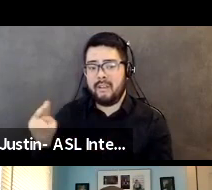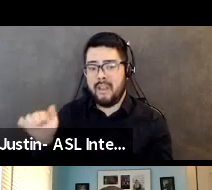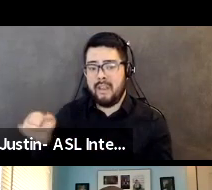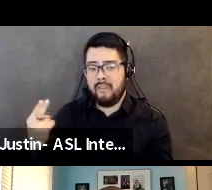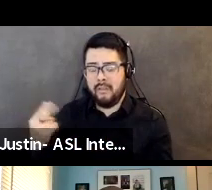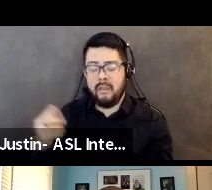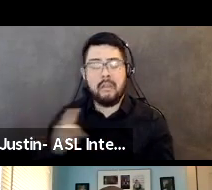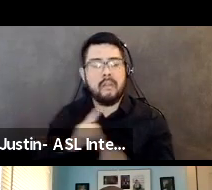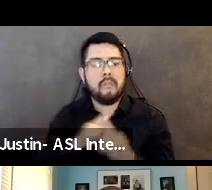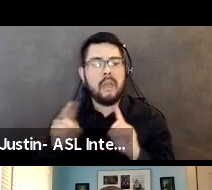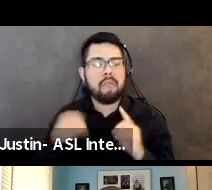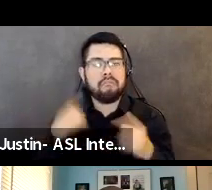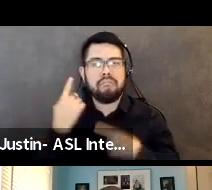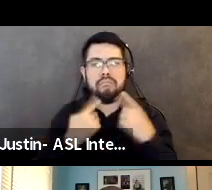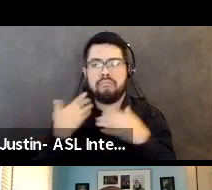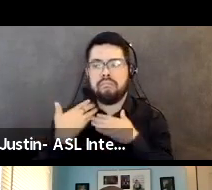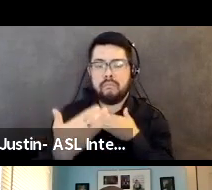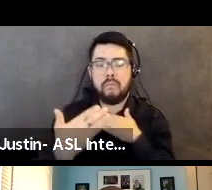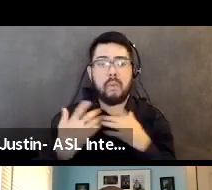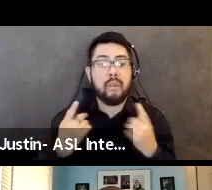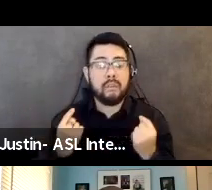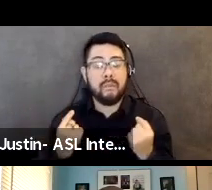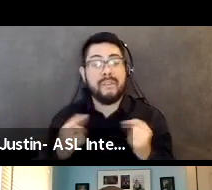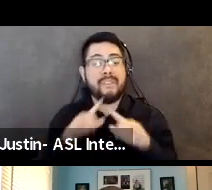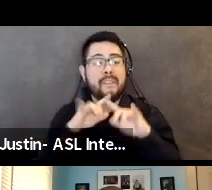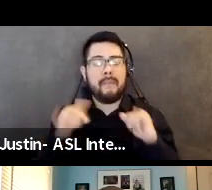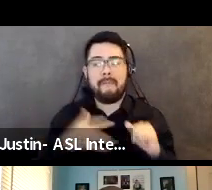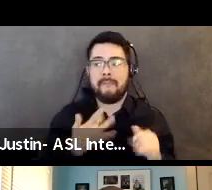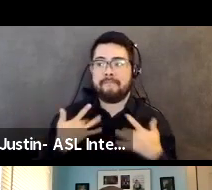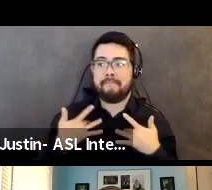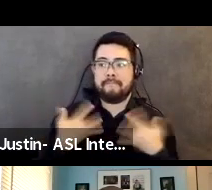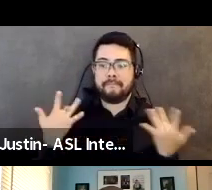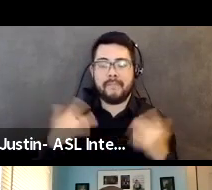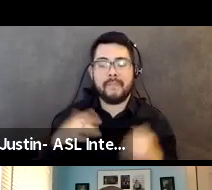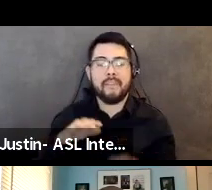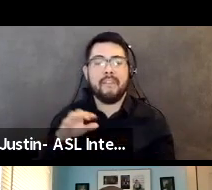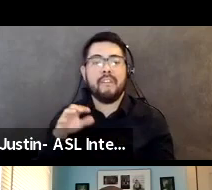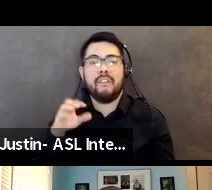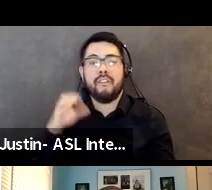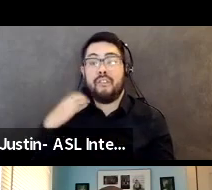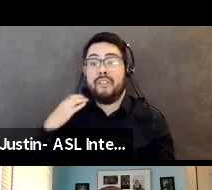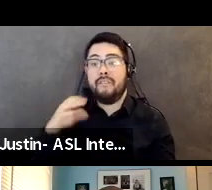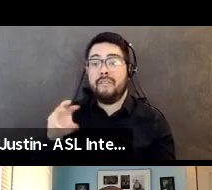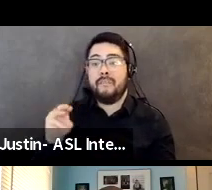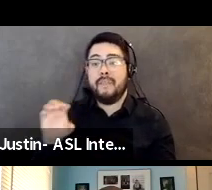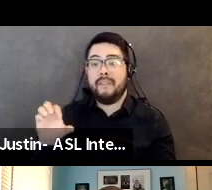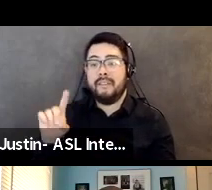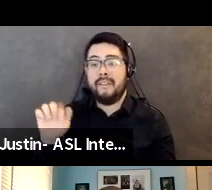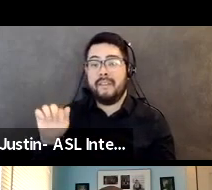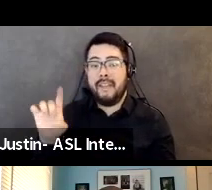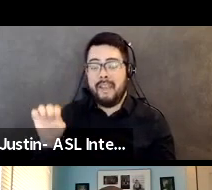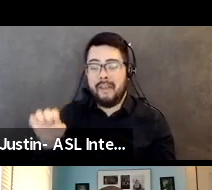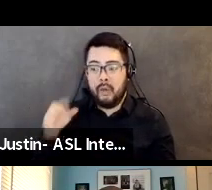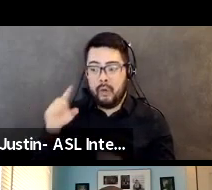moving forward also really excited that um chief mcdade agreed to review the policy for closed